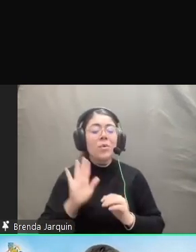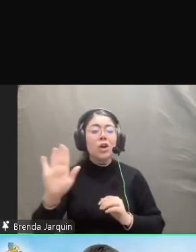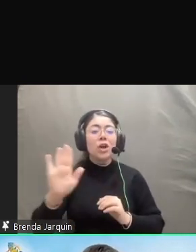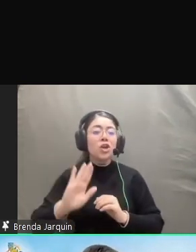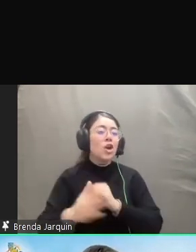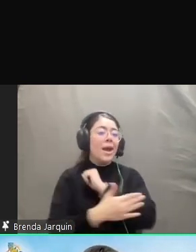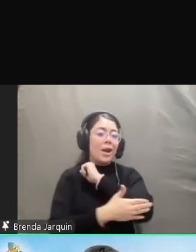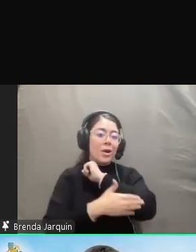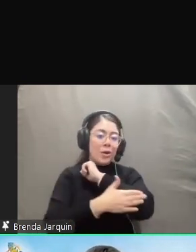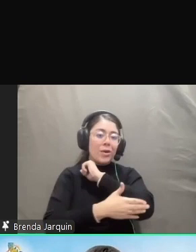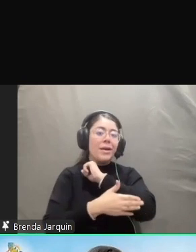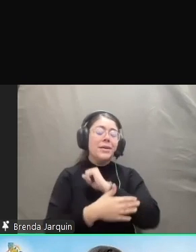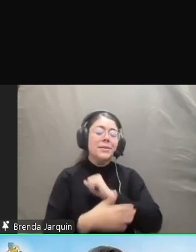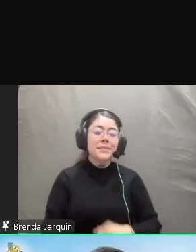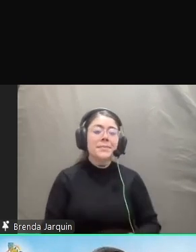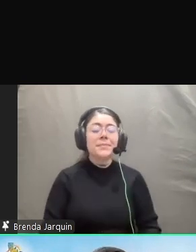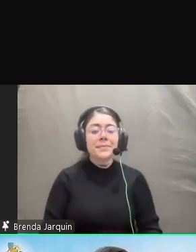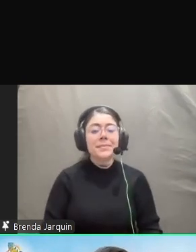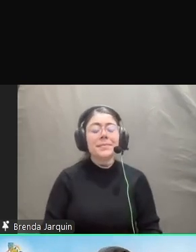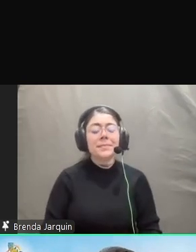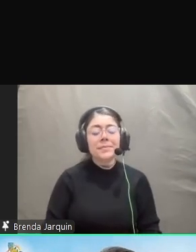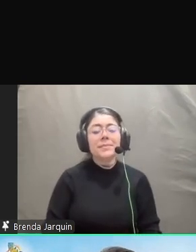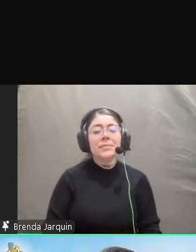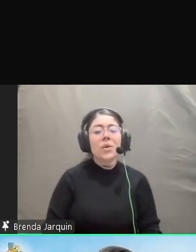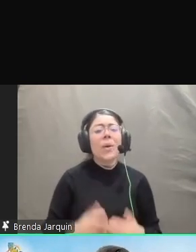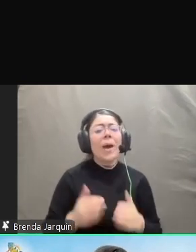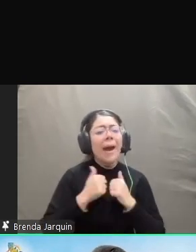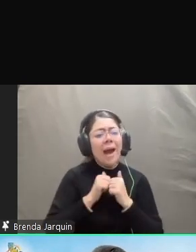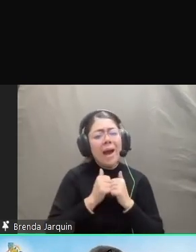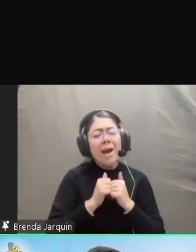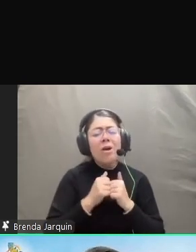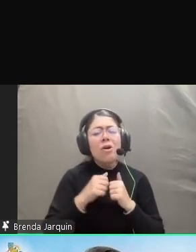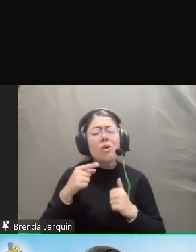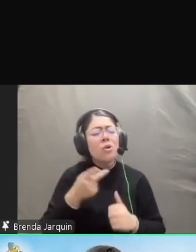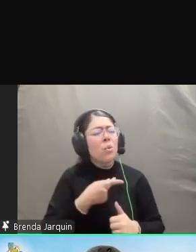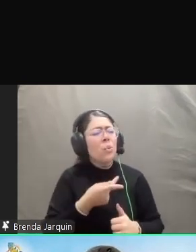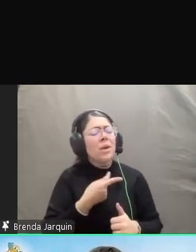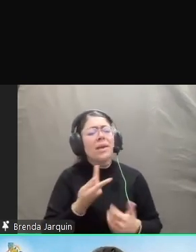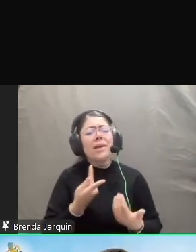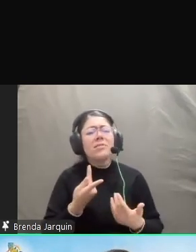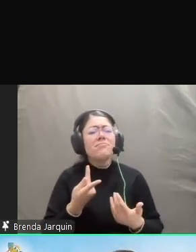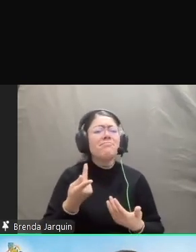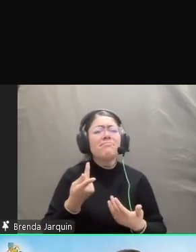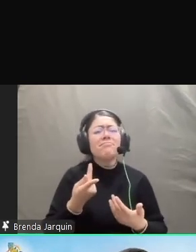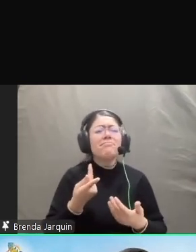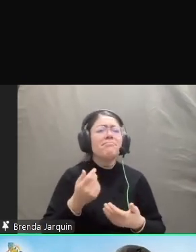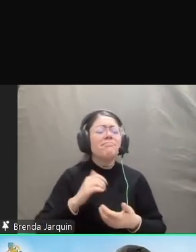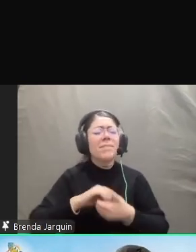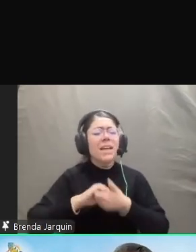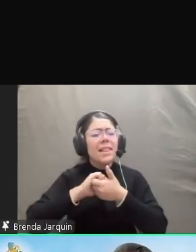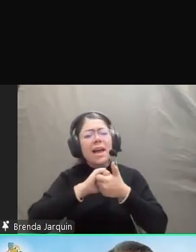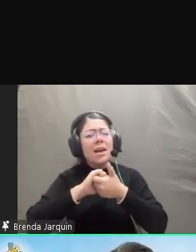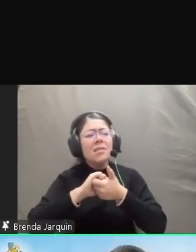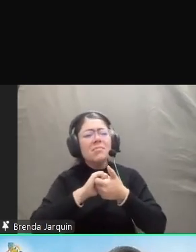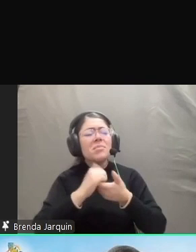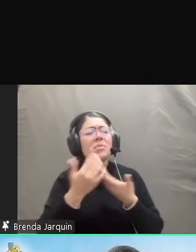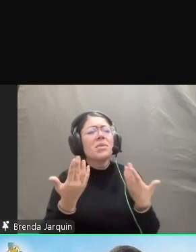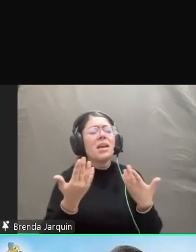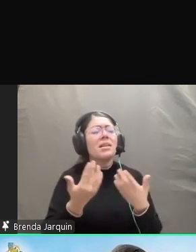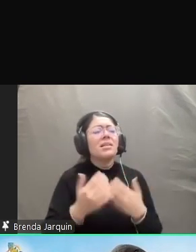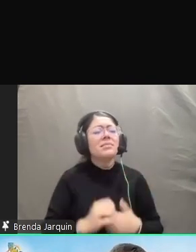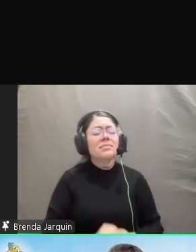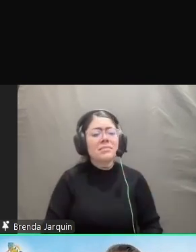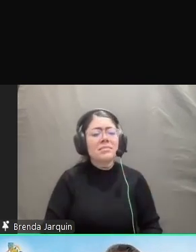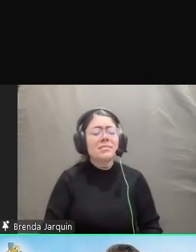So how do we evaluate the collaborative success and our continuous